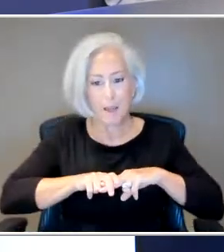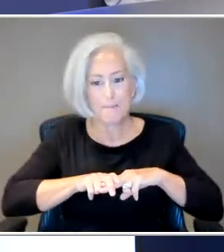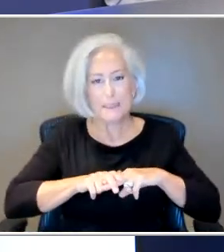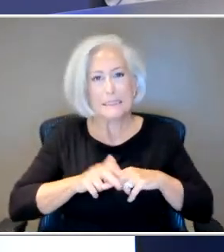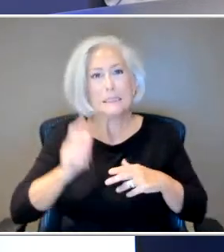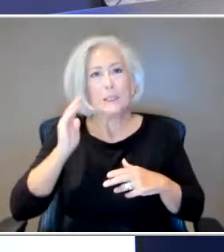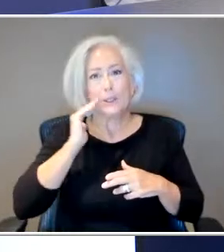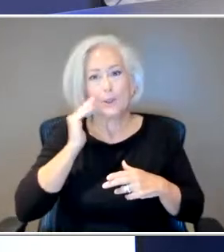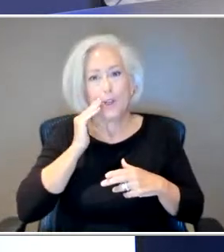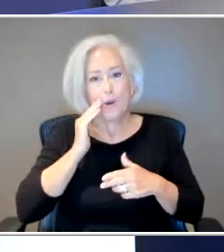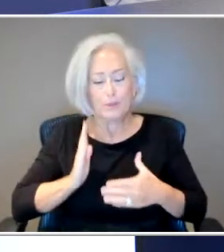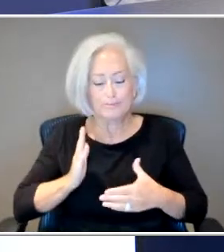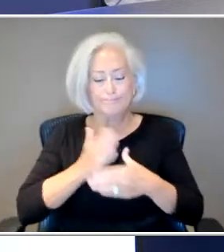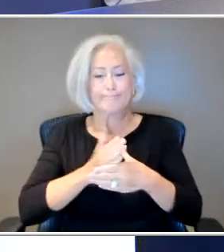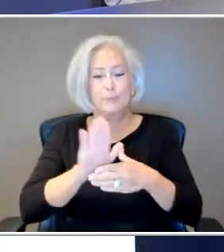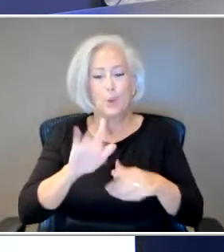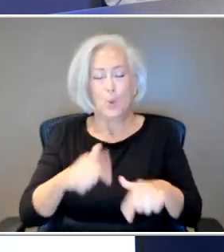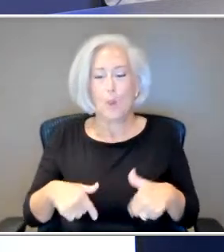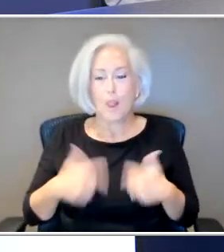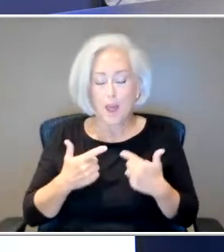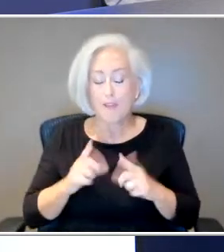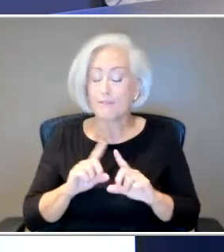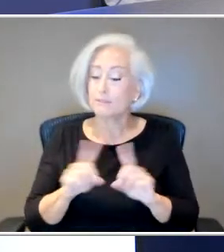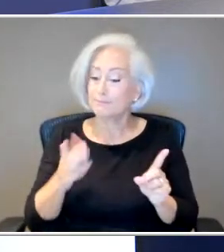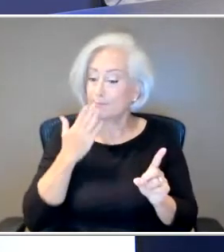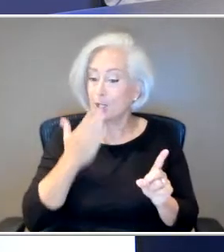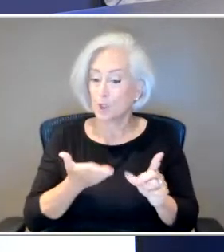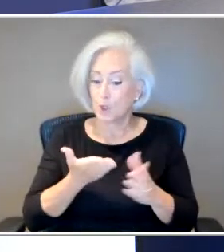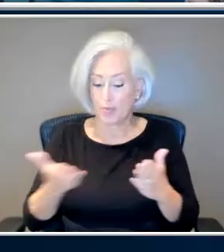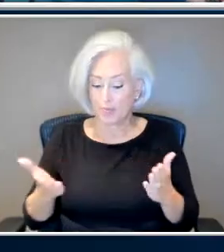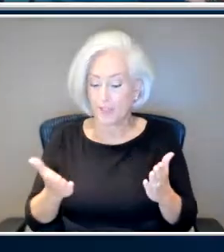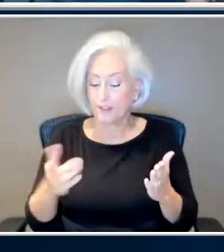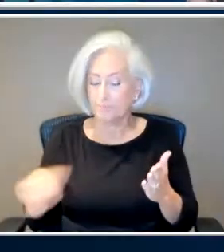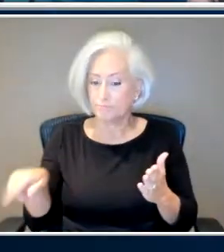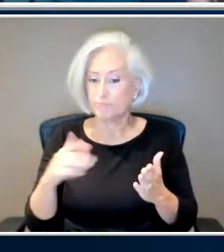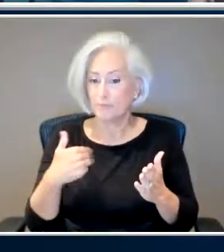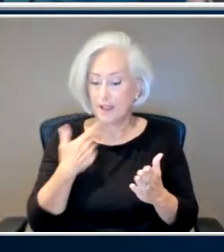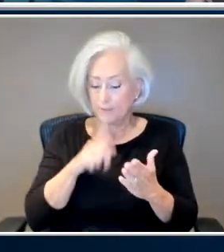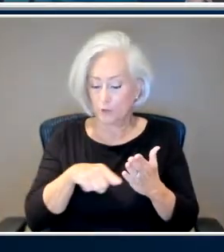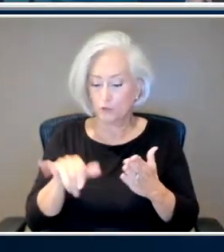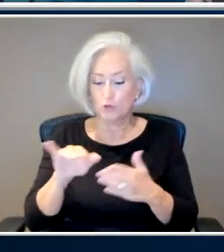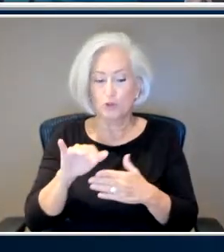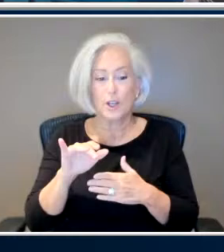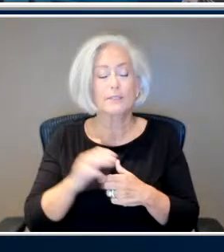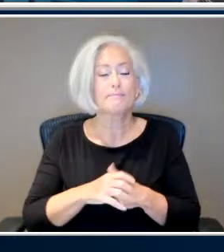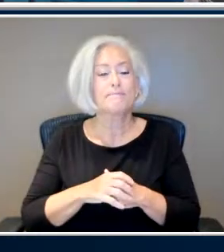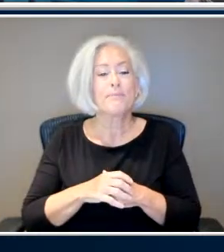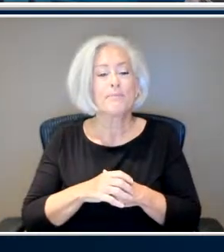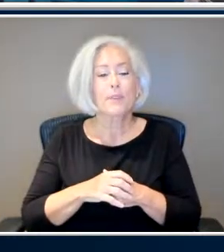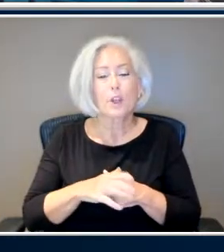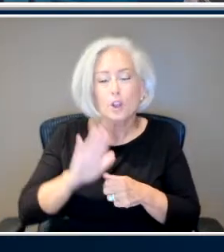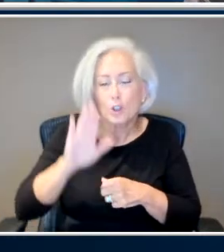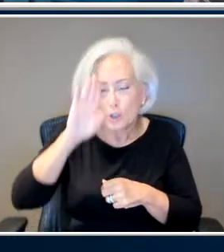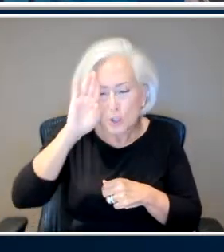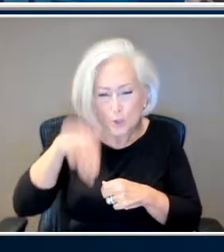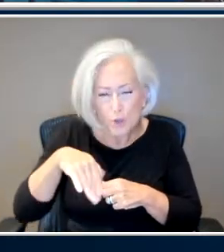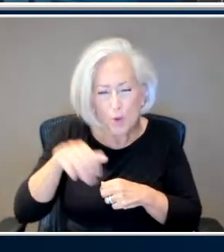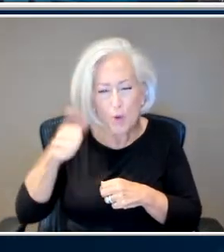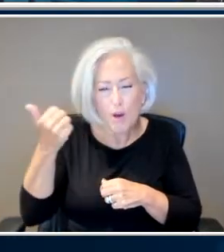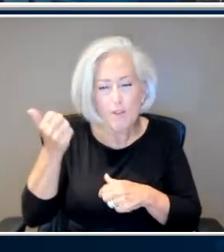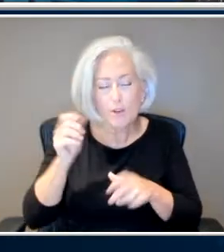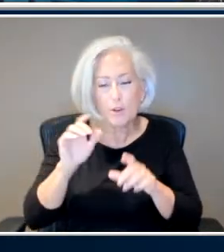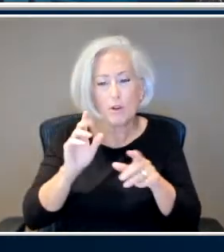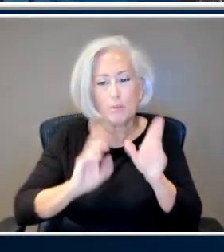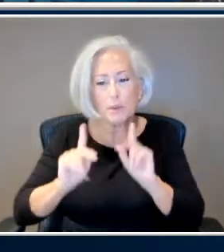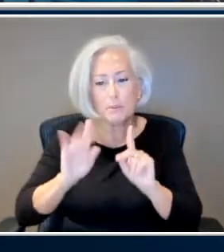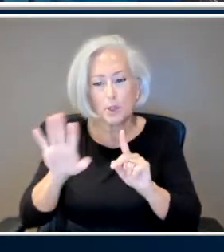interfering with your life, but it's such a good thing that he got checked out. But did you guys know if anybody else in your family had cancer, prostate, or